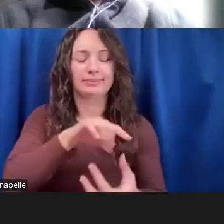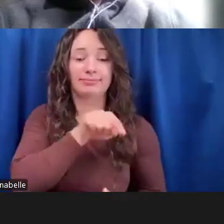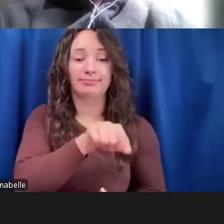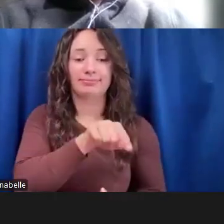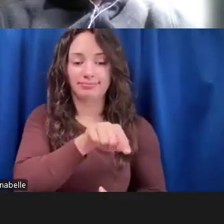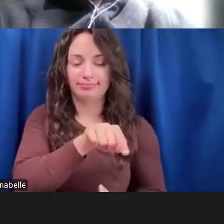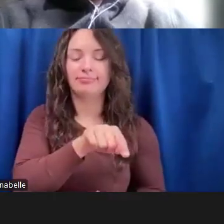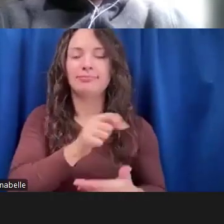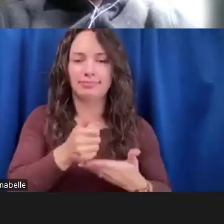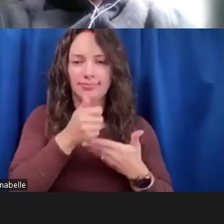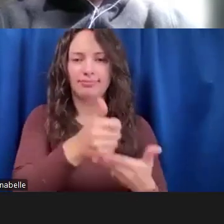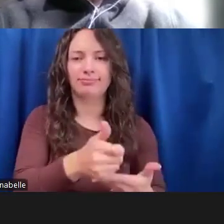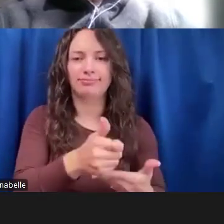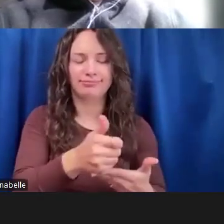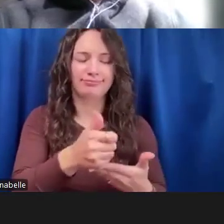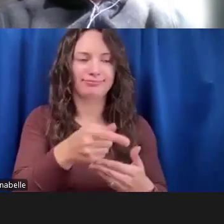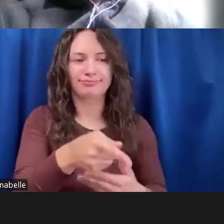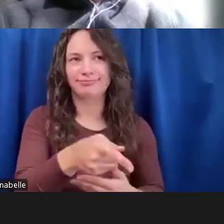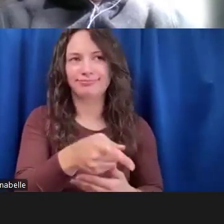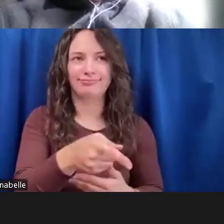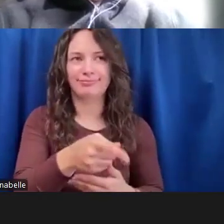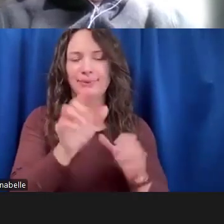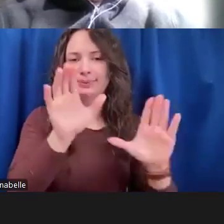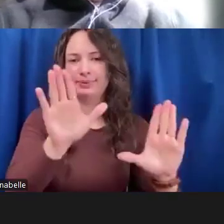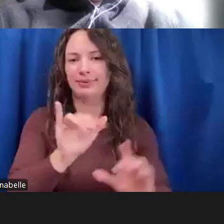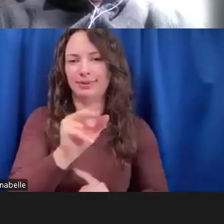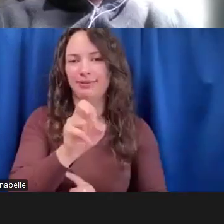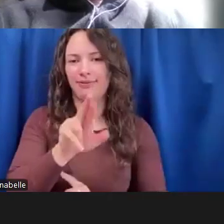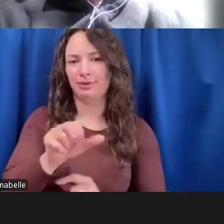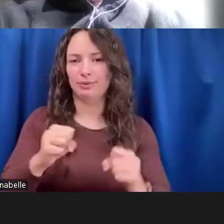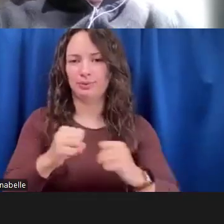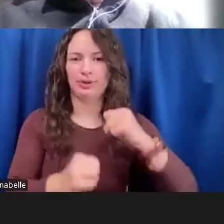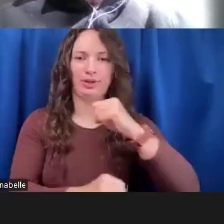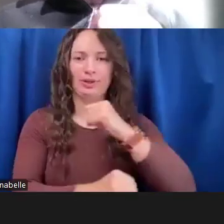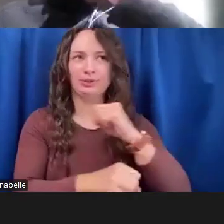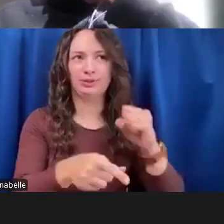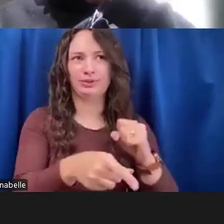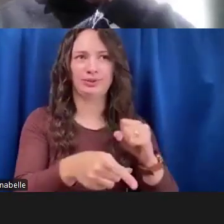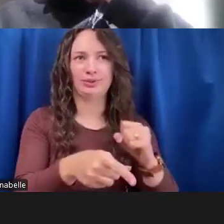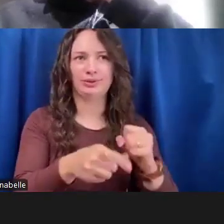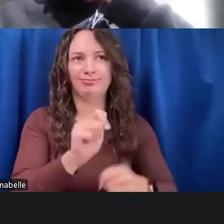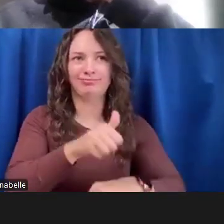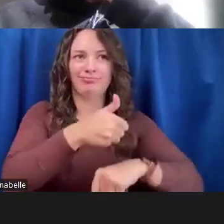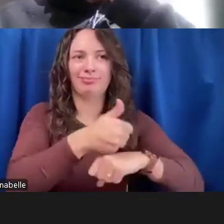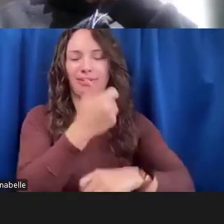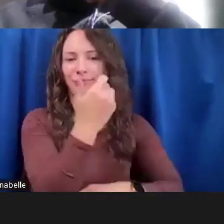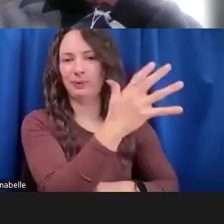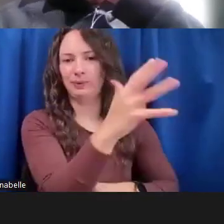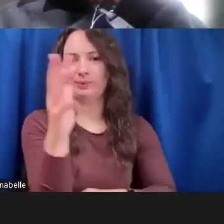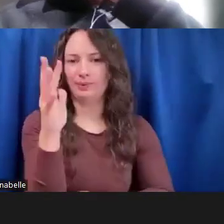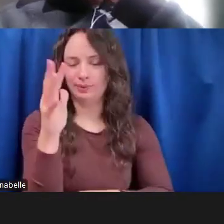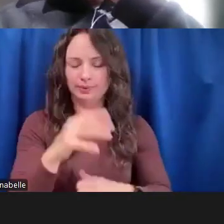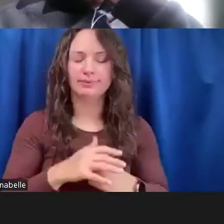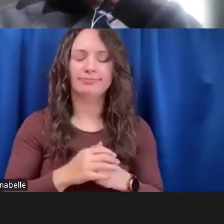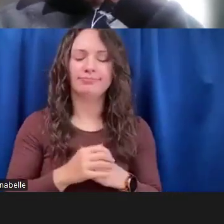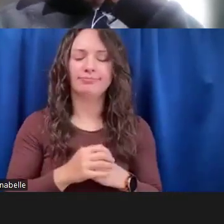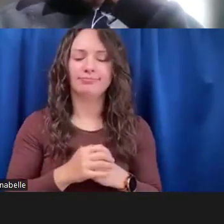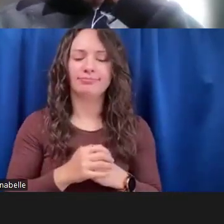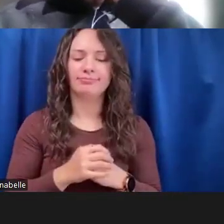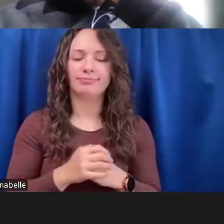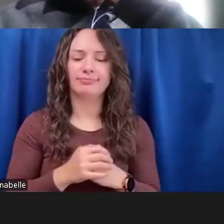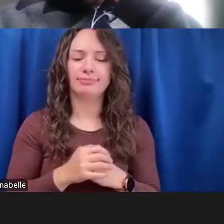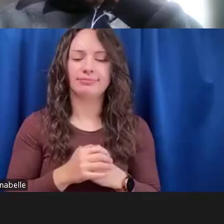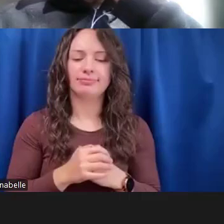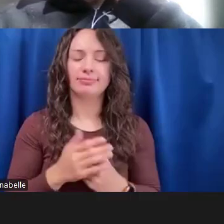the amazing infrastructure for all that we care about. That's called a forest, and so whether we think of